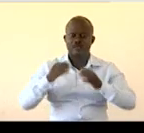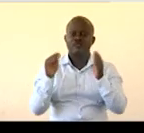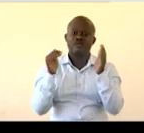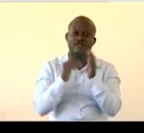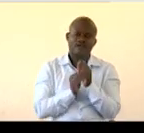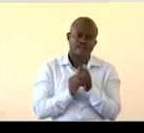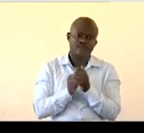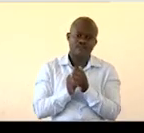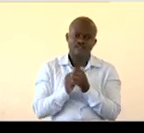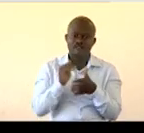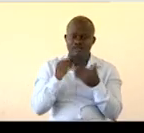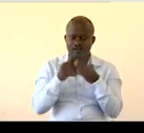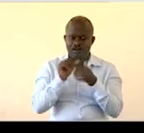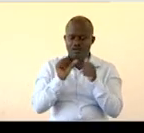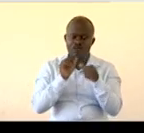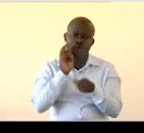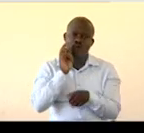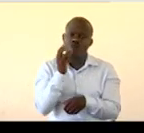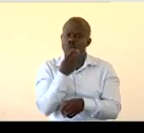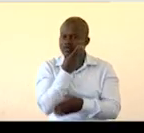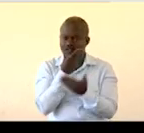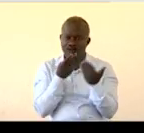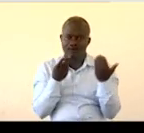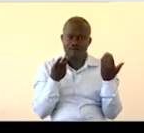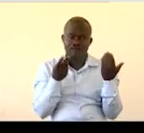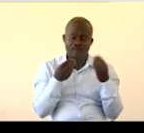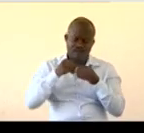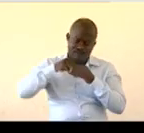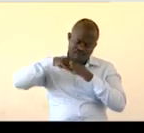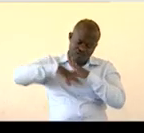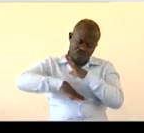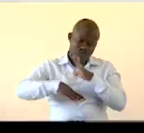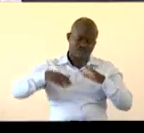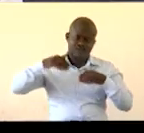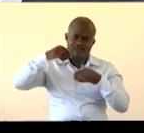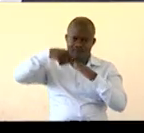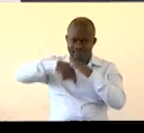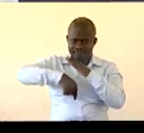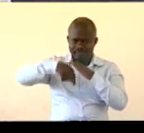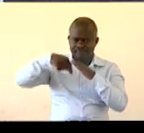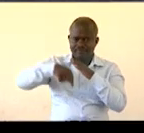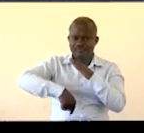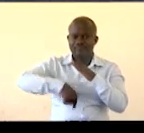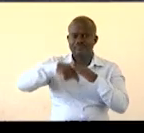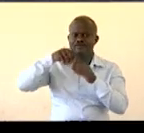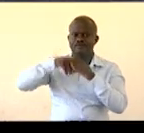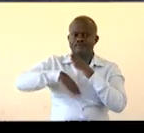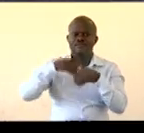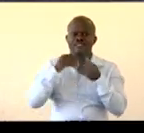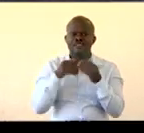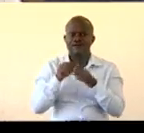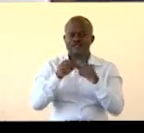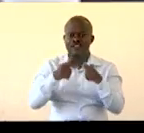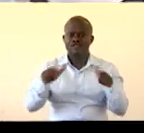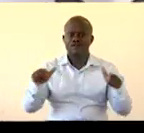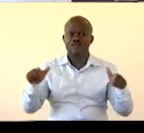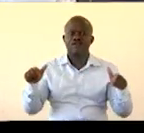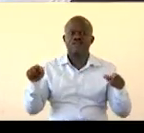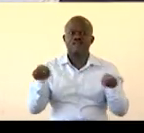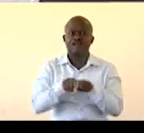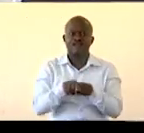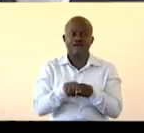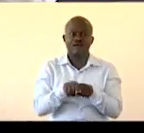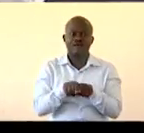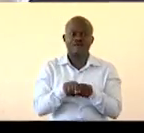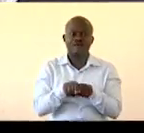grow towards water. Roots underground, roots in the soil, like let